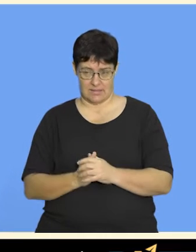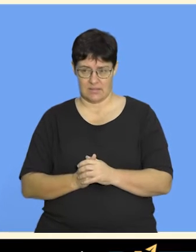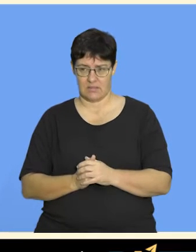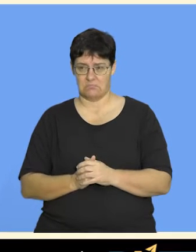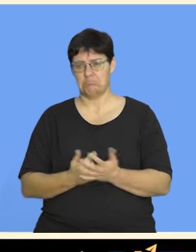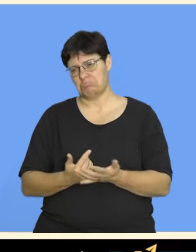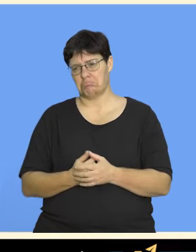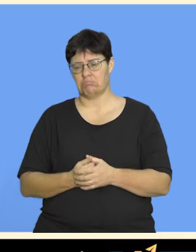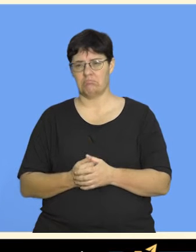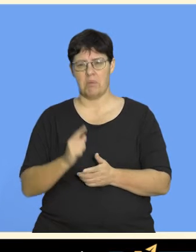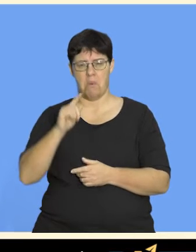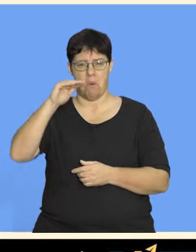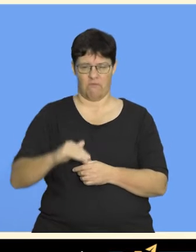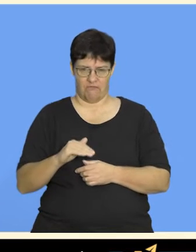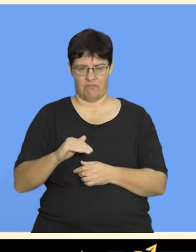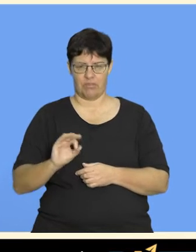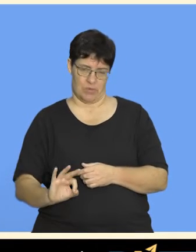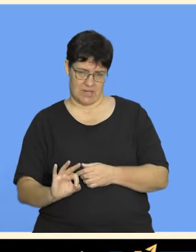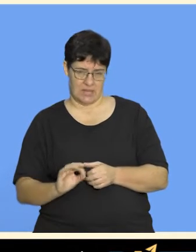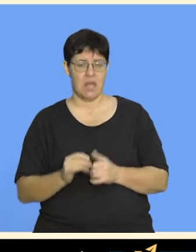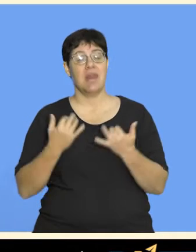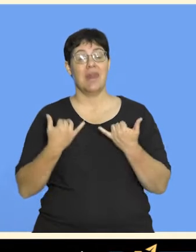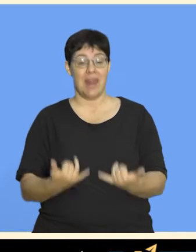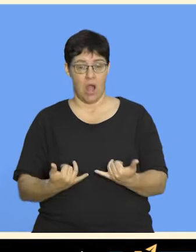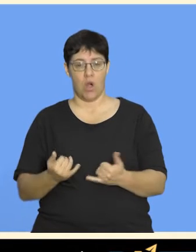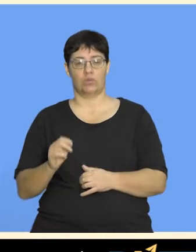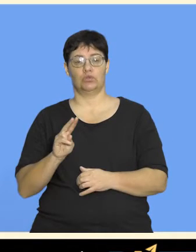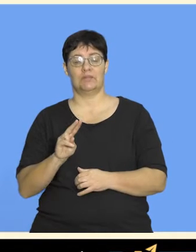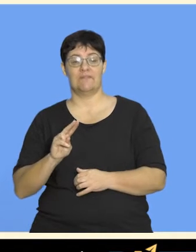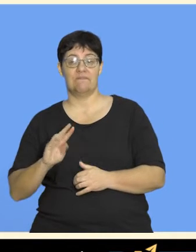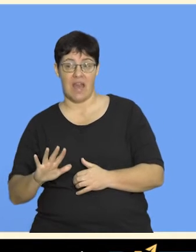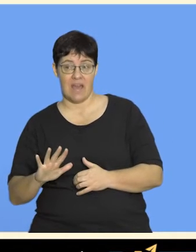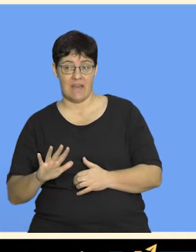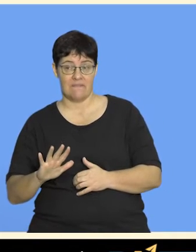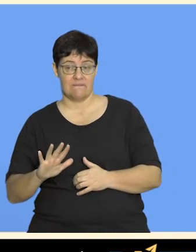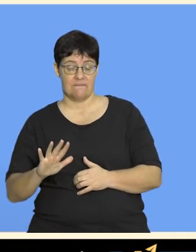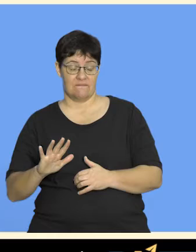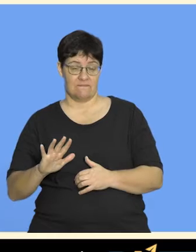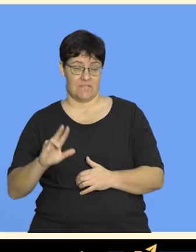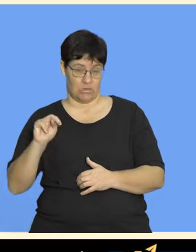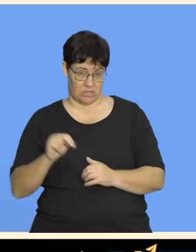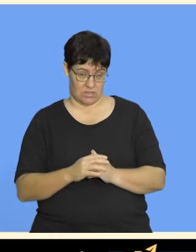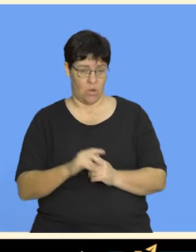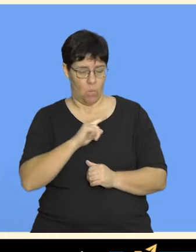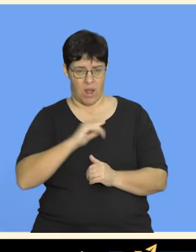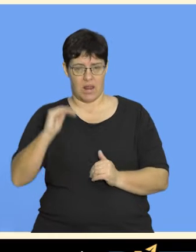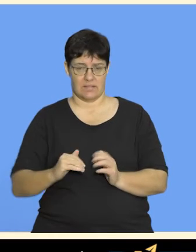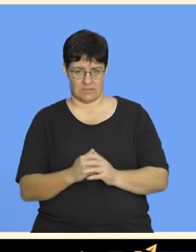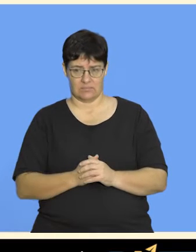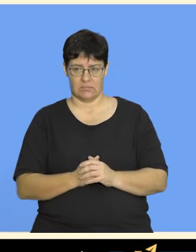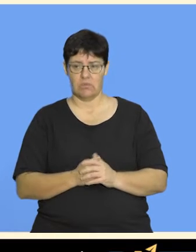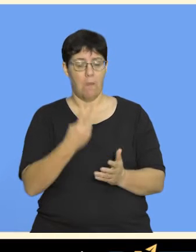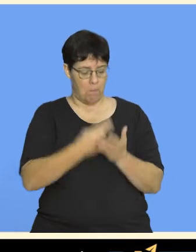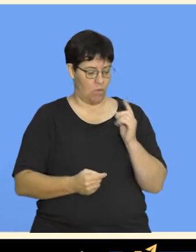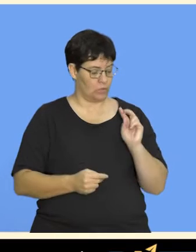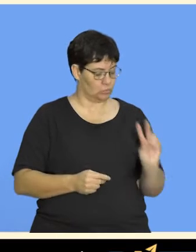Just by 1. Now it's 25 because we've made the mass smaller. Let's make them both